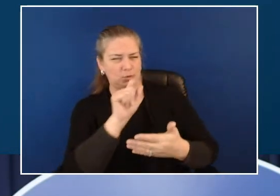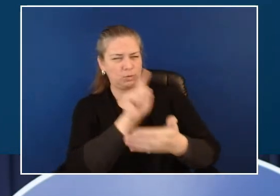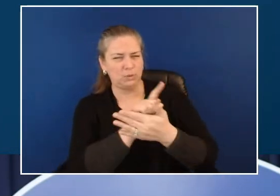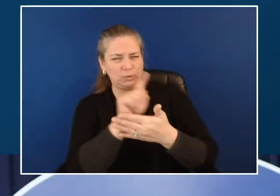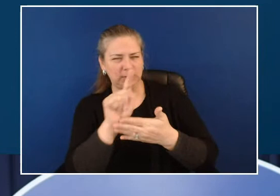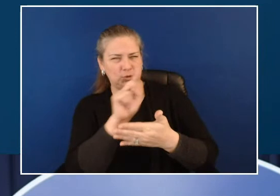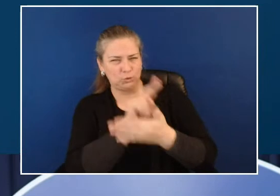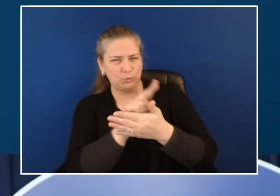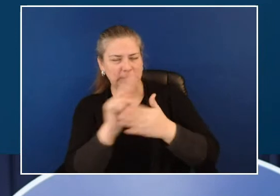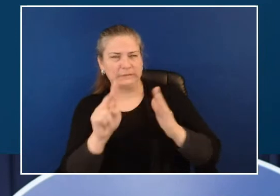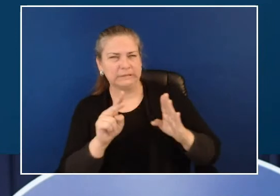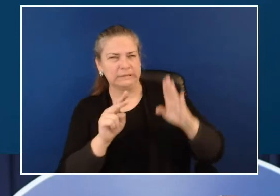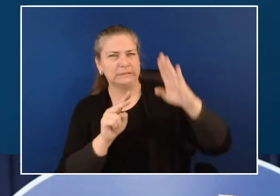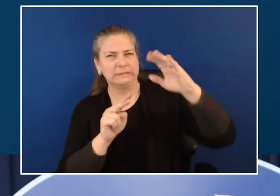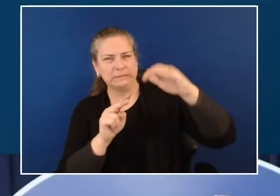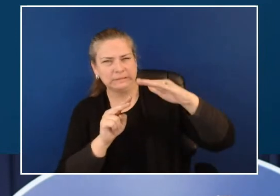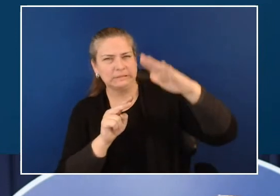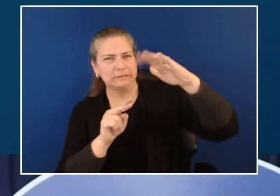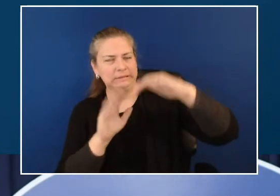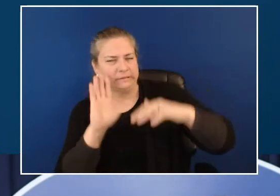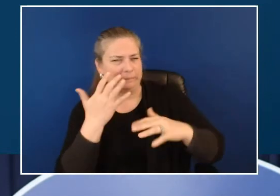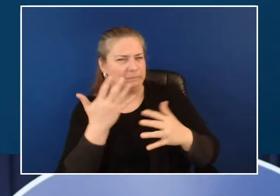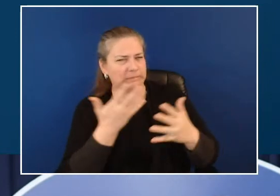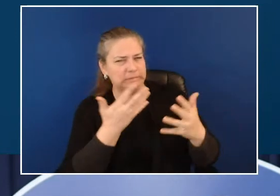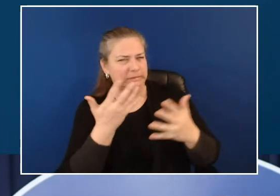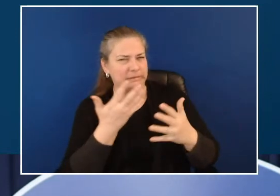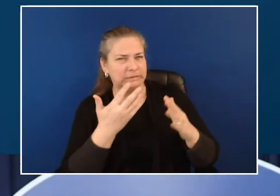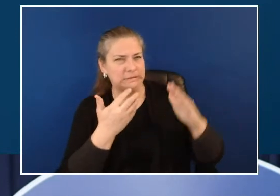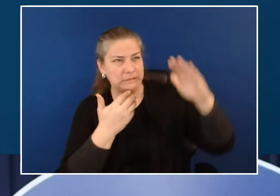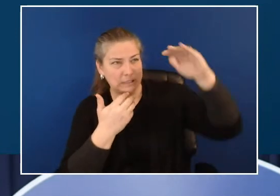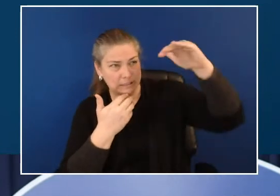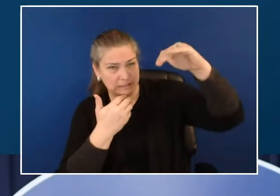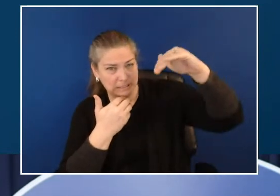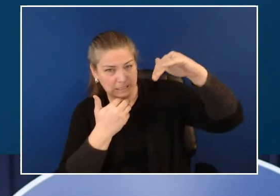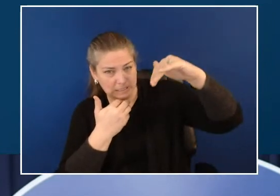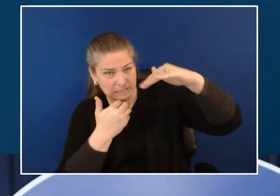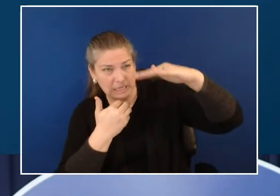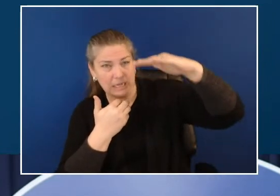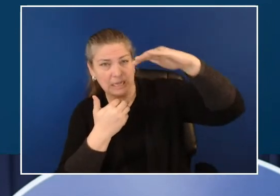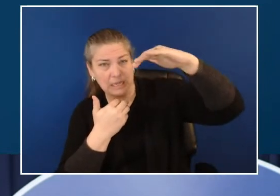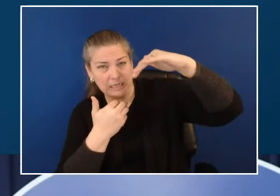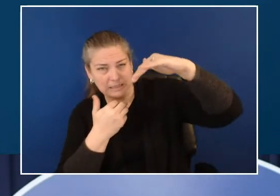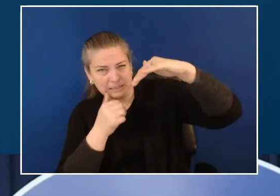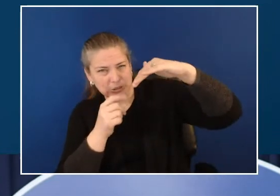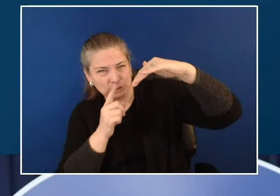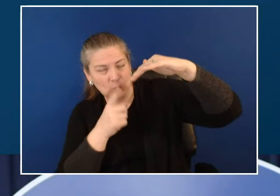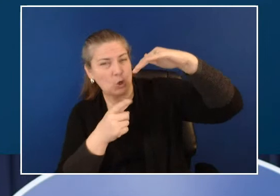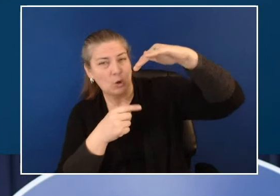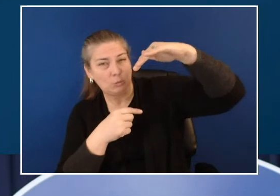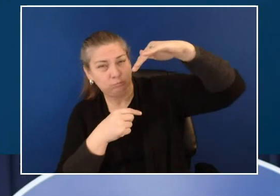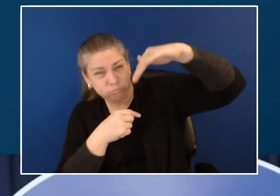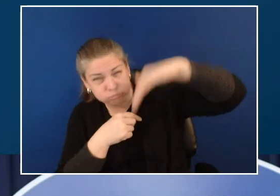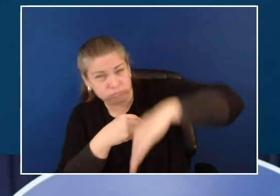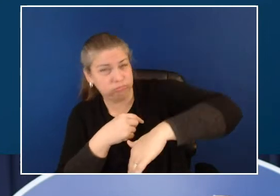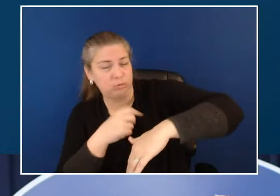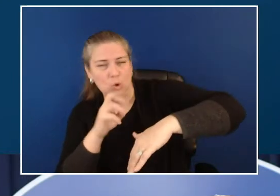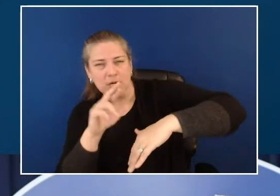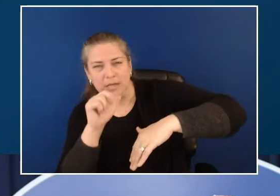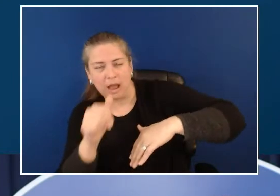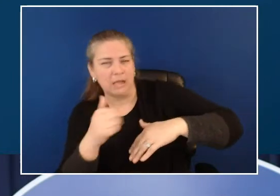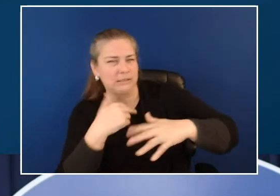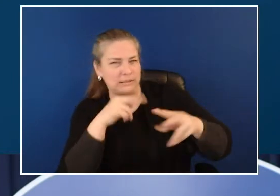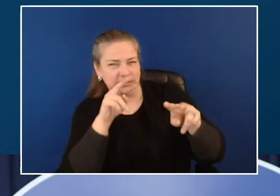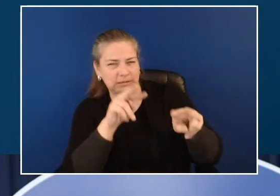wasn't clear that the slope going down was going to be as severe as the slope going up. We're